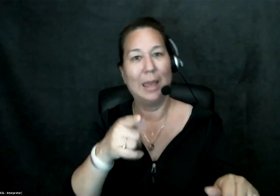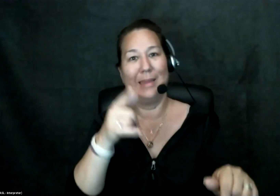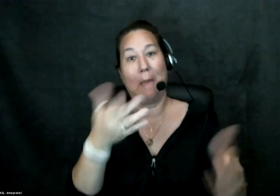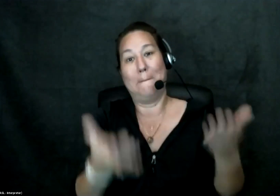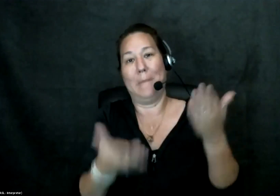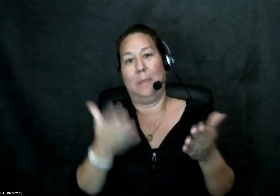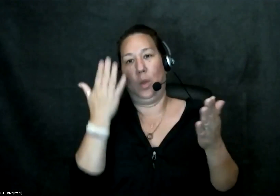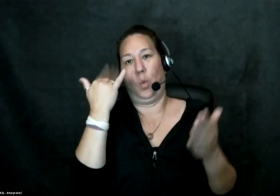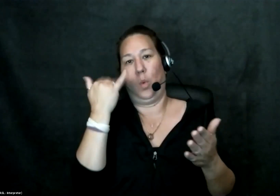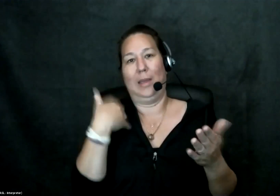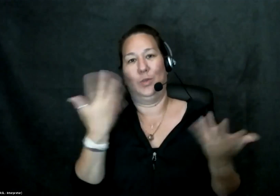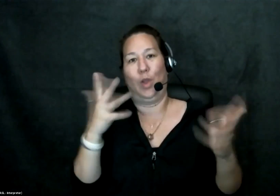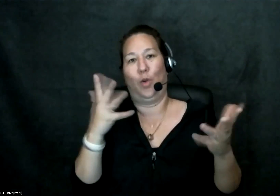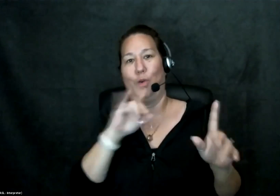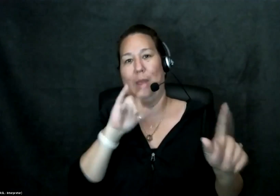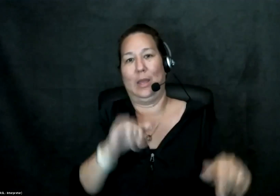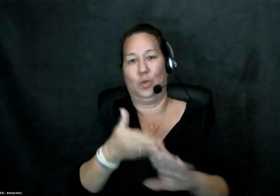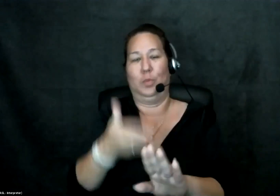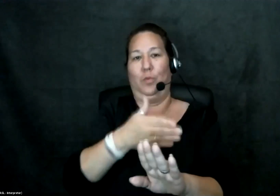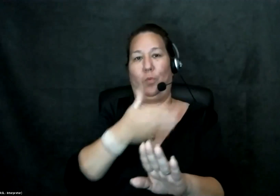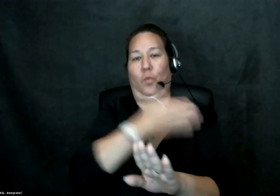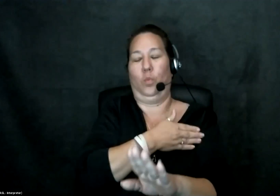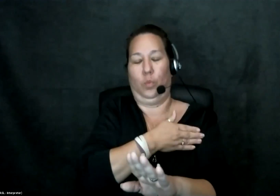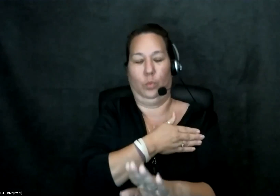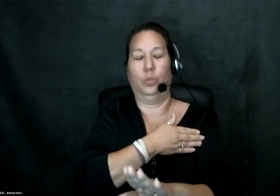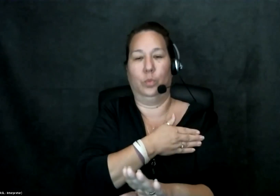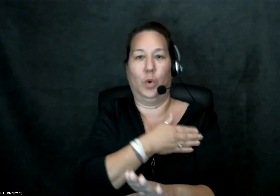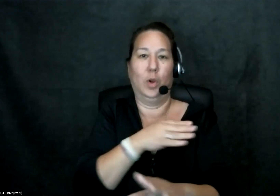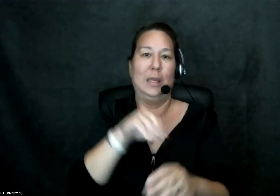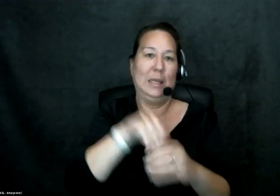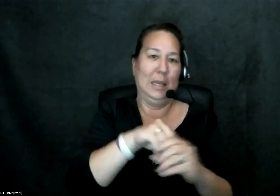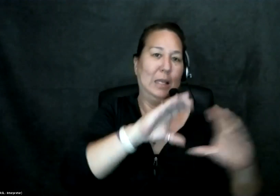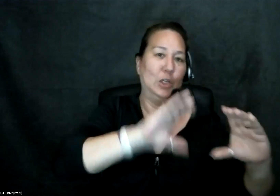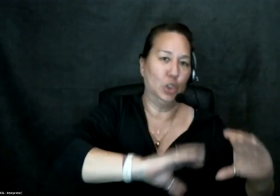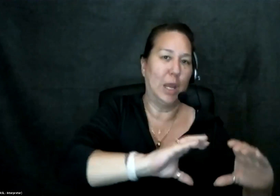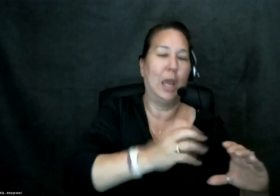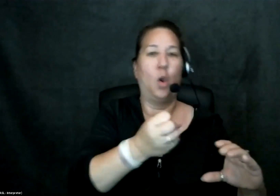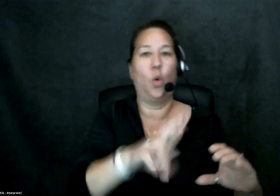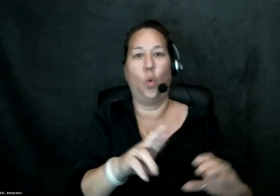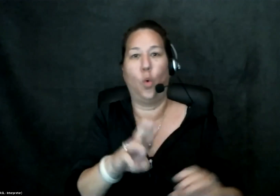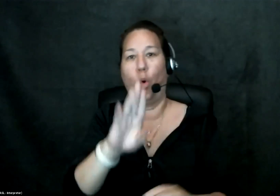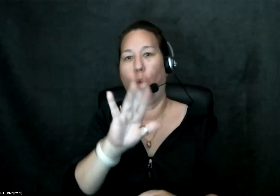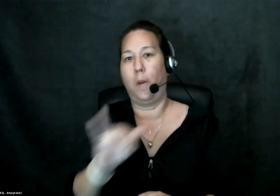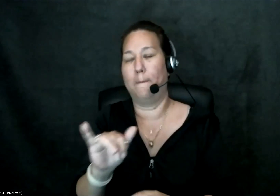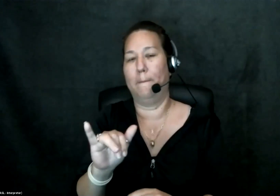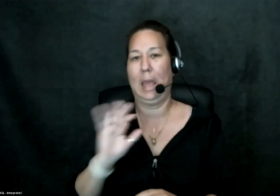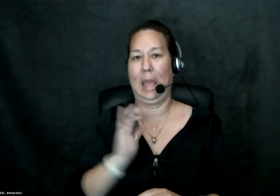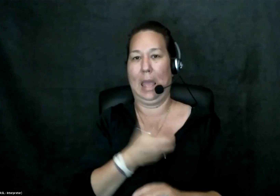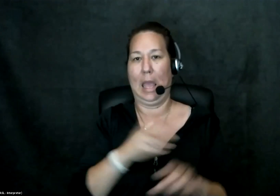why, because they have been answered previously, either in the chat or by our panelists.